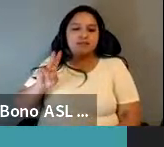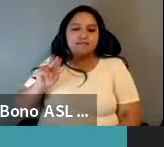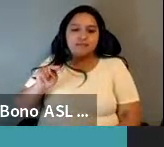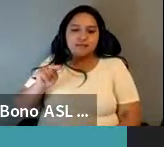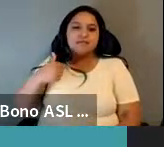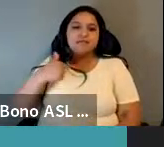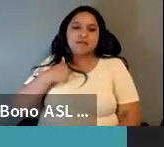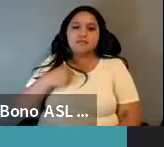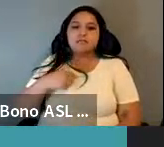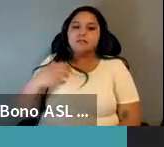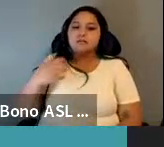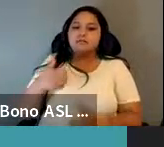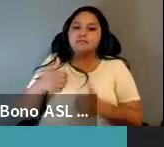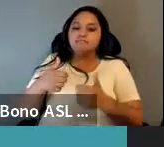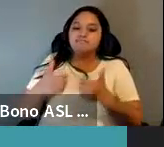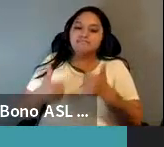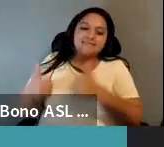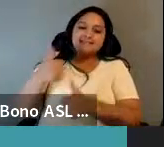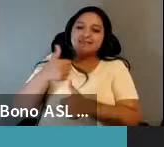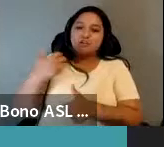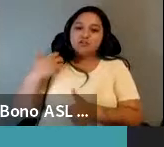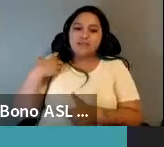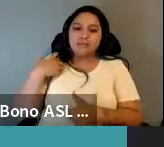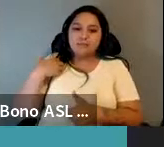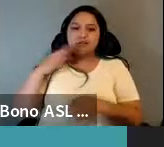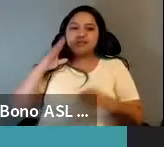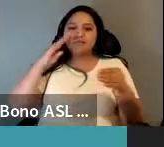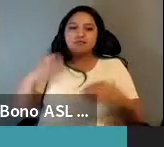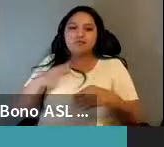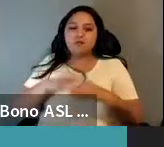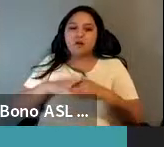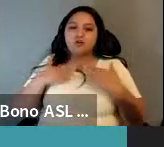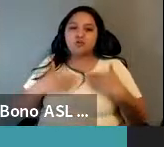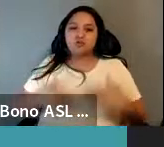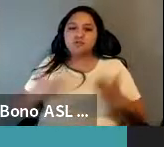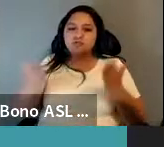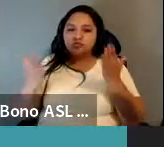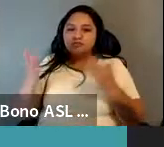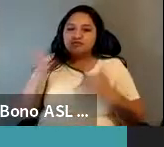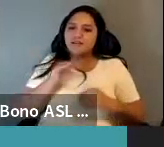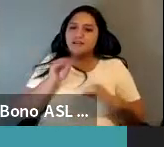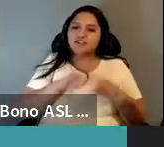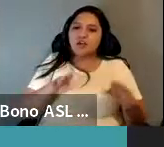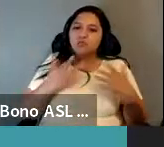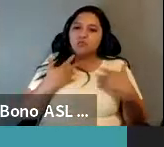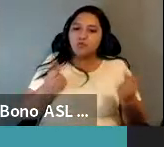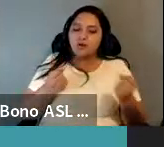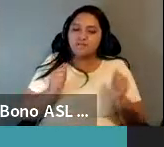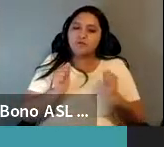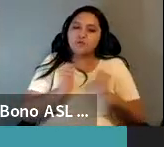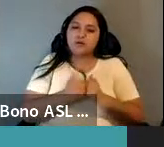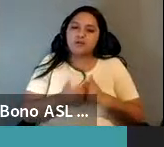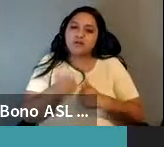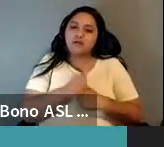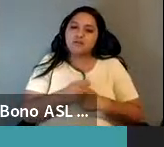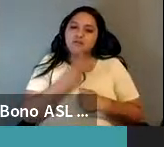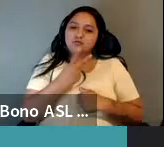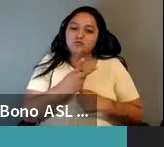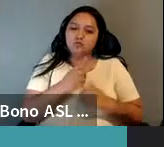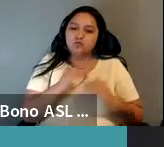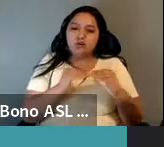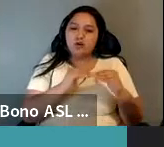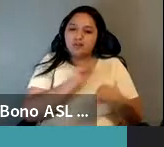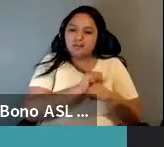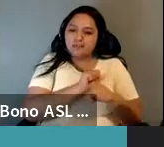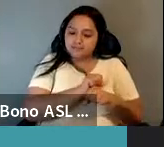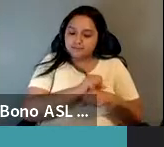Mitchell, covering the Human Services and Child Welfare portfolio, along with my colleagues, Marina Escobedo and Tracy McGee. I will take the